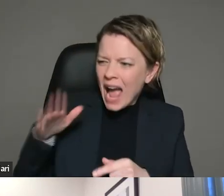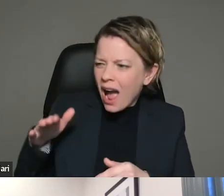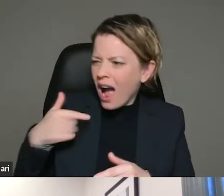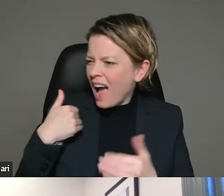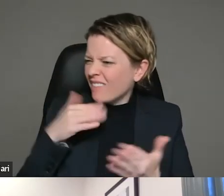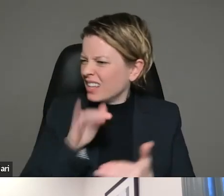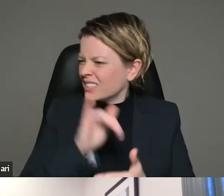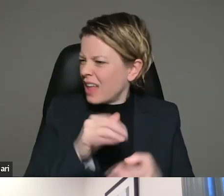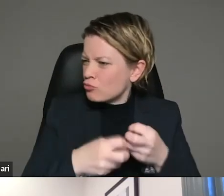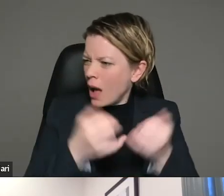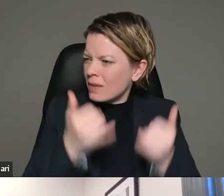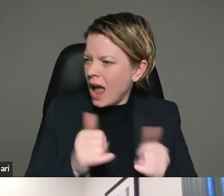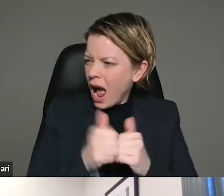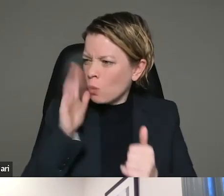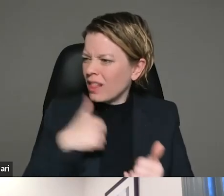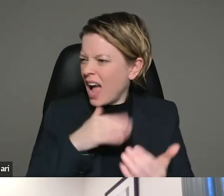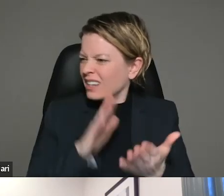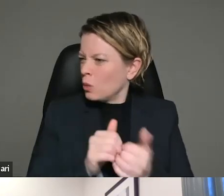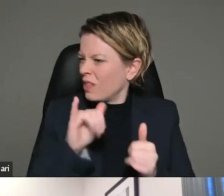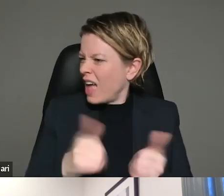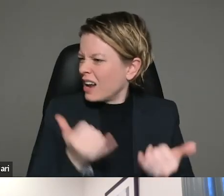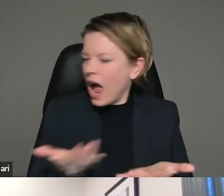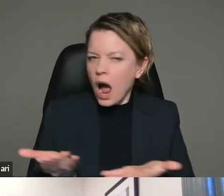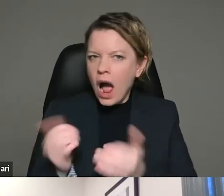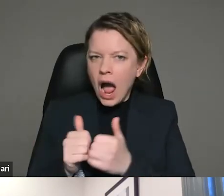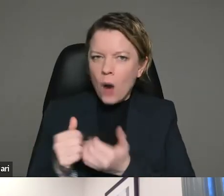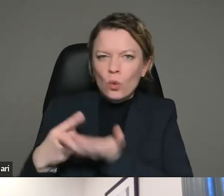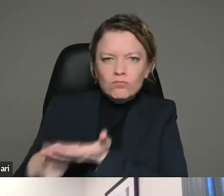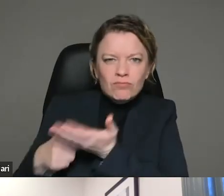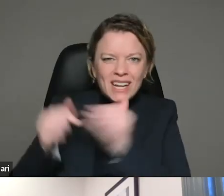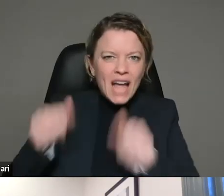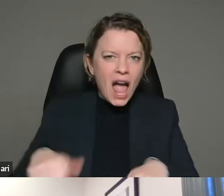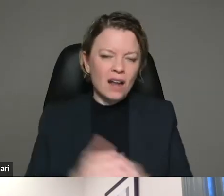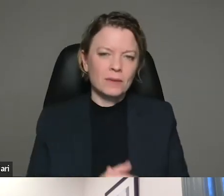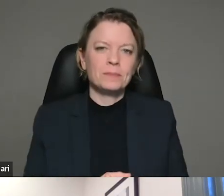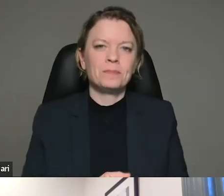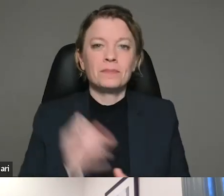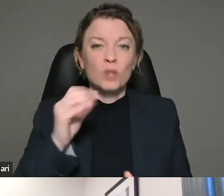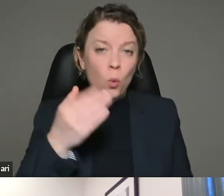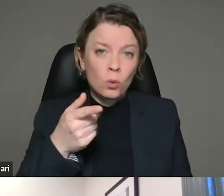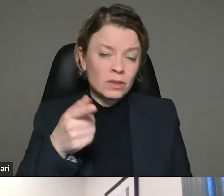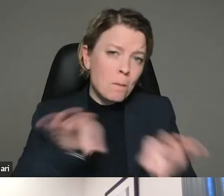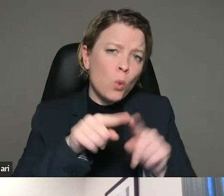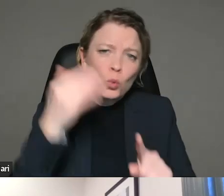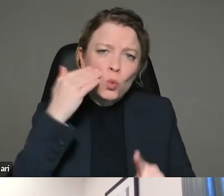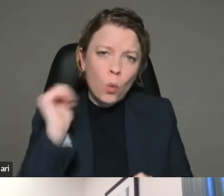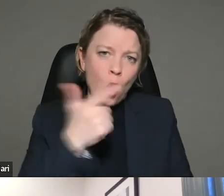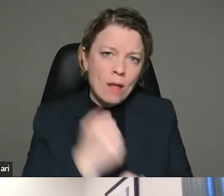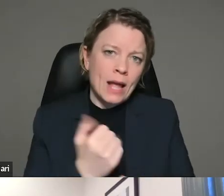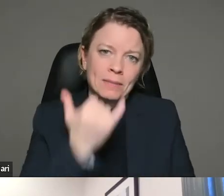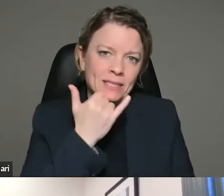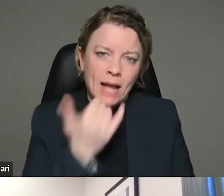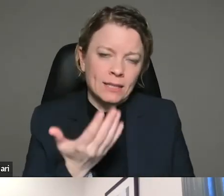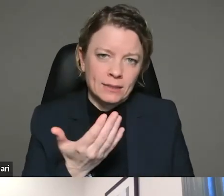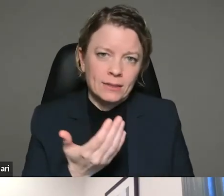am I going to deal with this at the time? So I also think it's important, like, people make mistakes. We all make mistakes. And